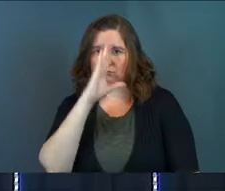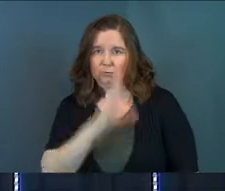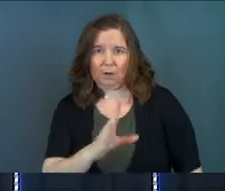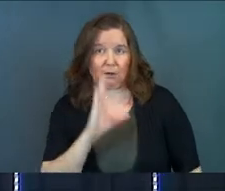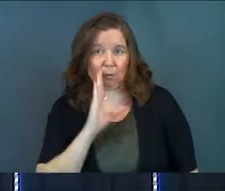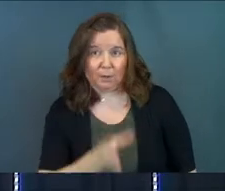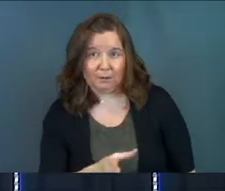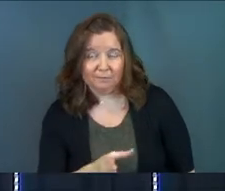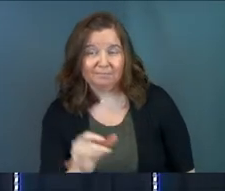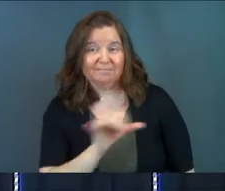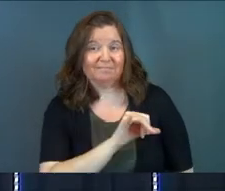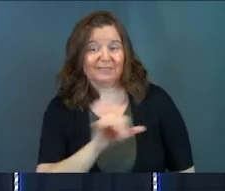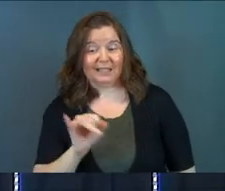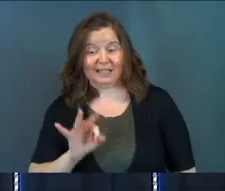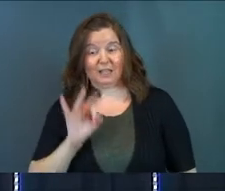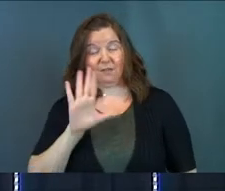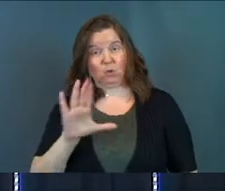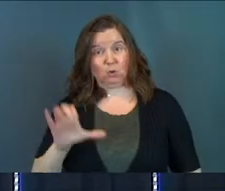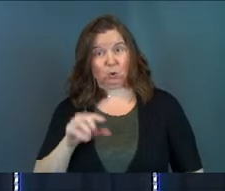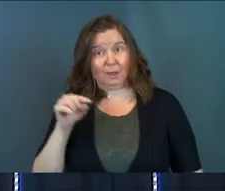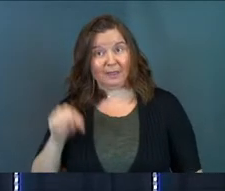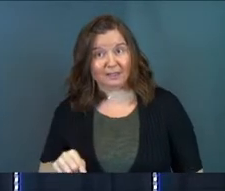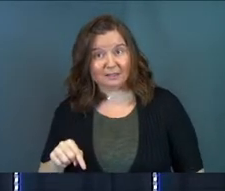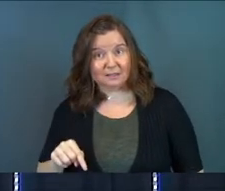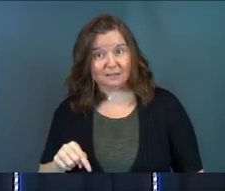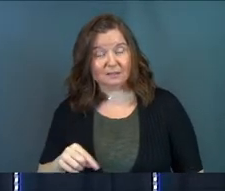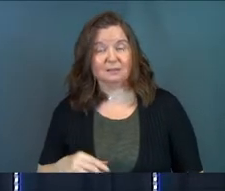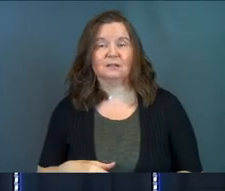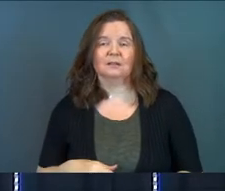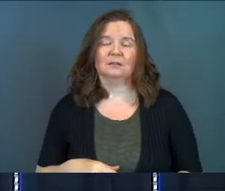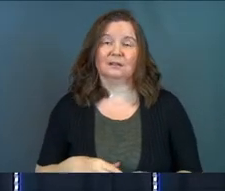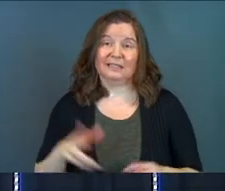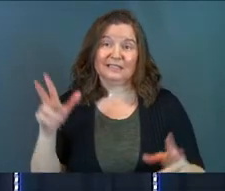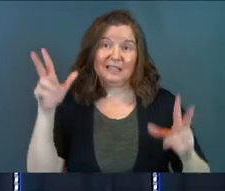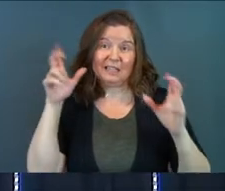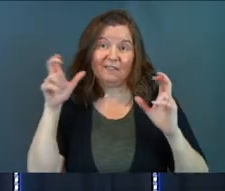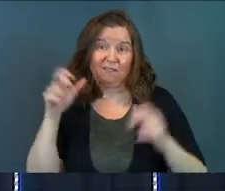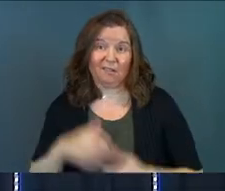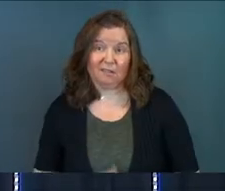straight. And he says, if you're doing this, it's evil.